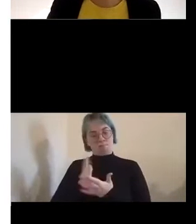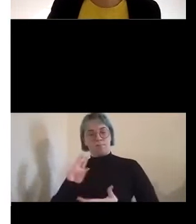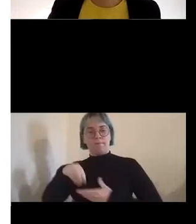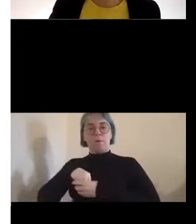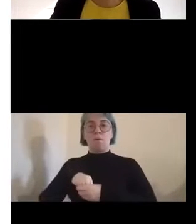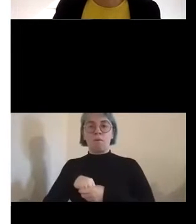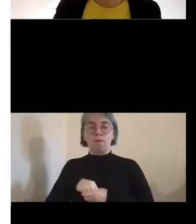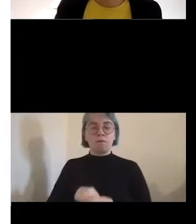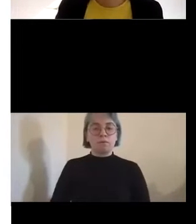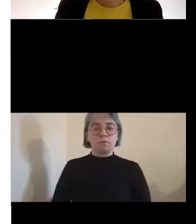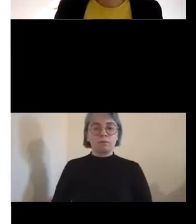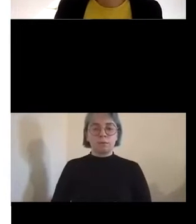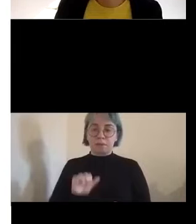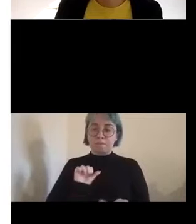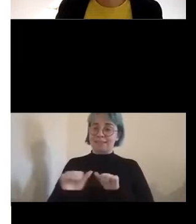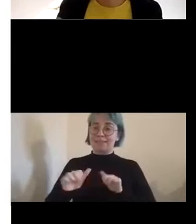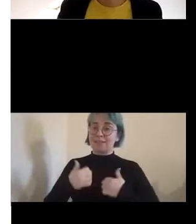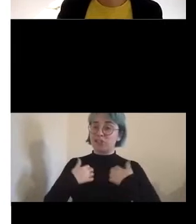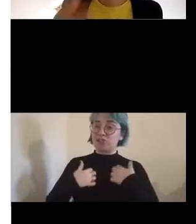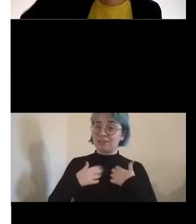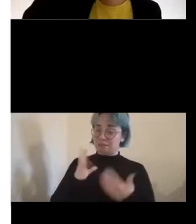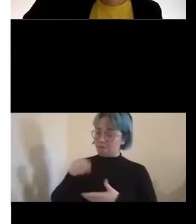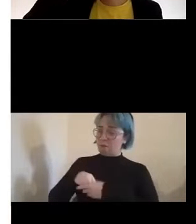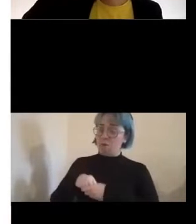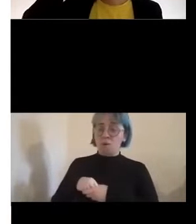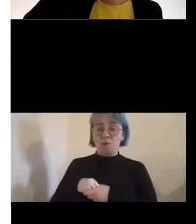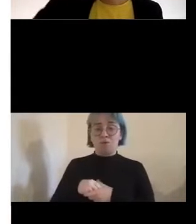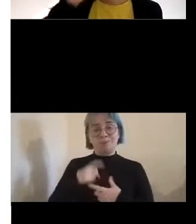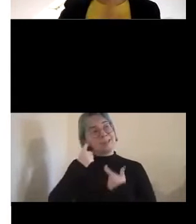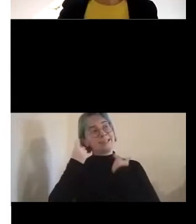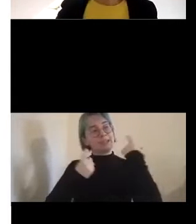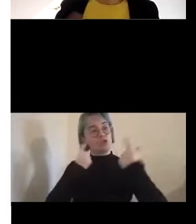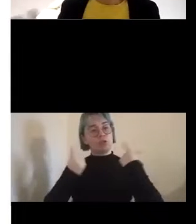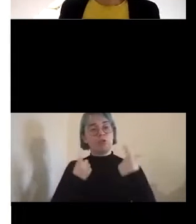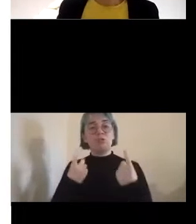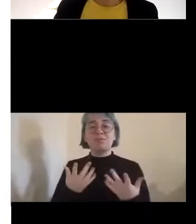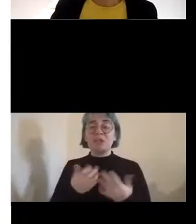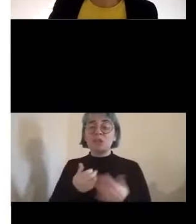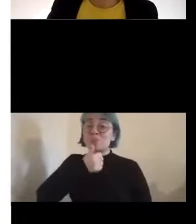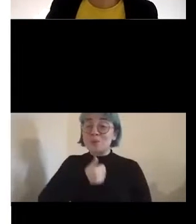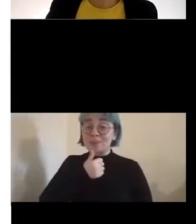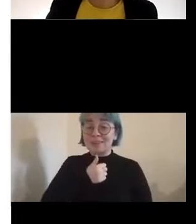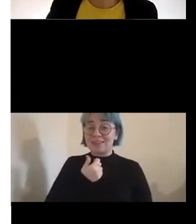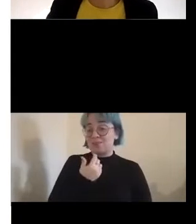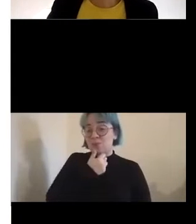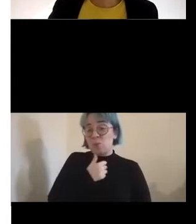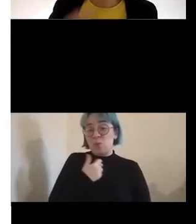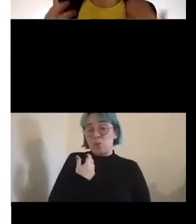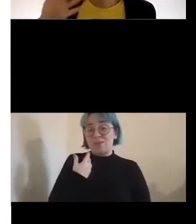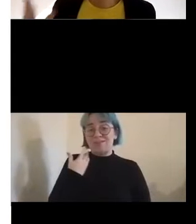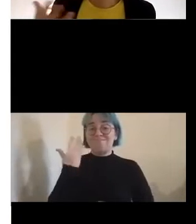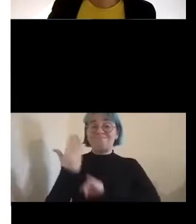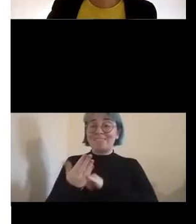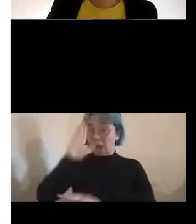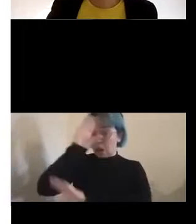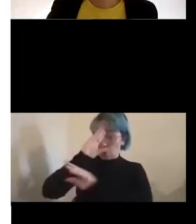to have their best interests really taken into account. Usually it's only used for to